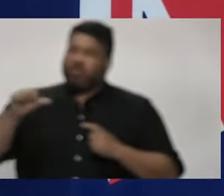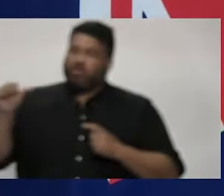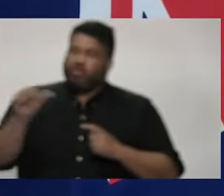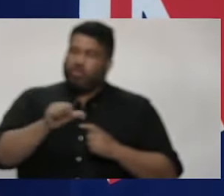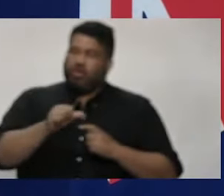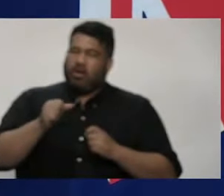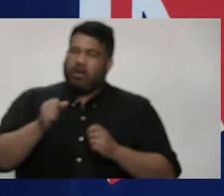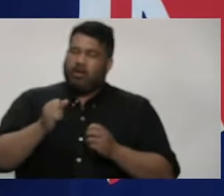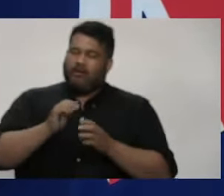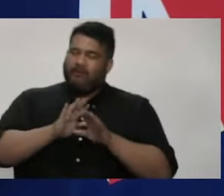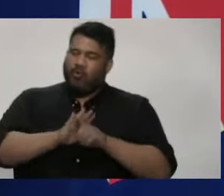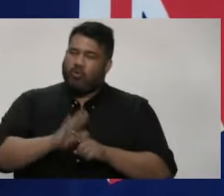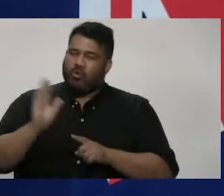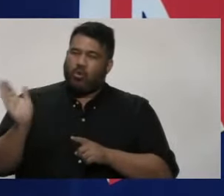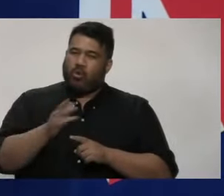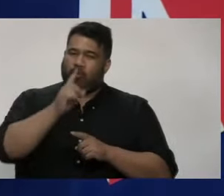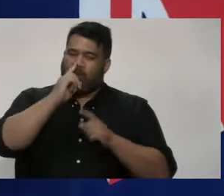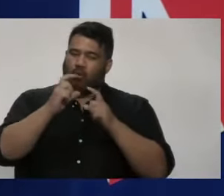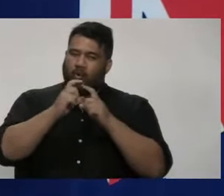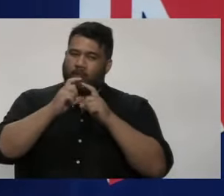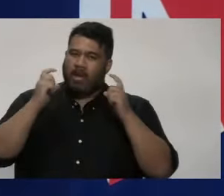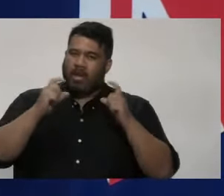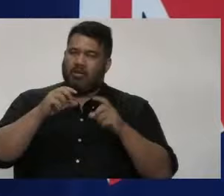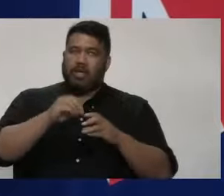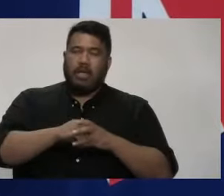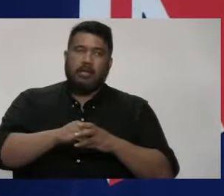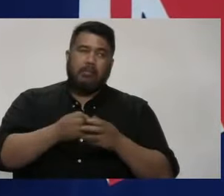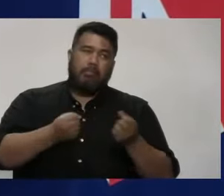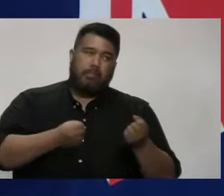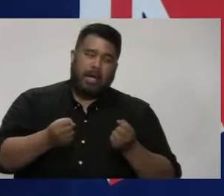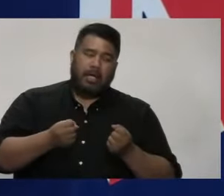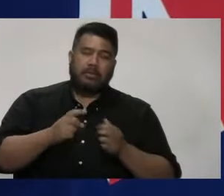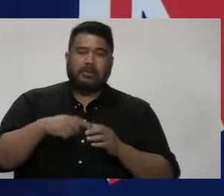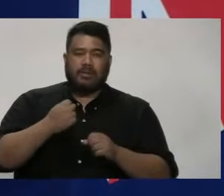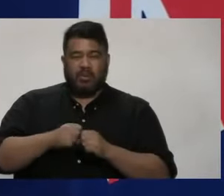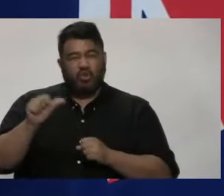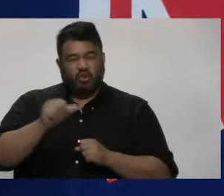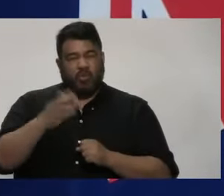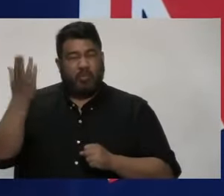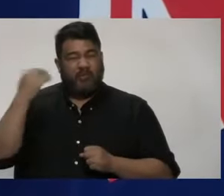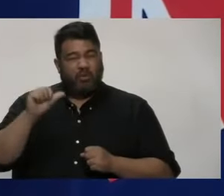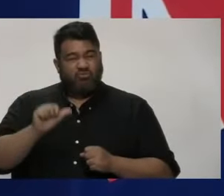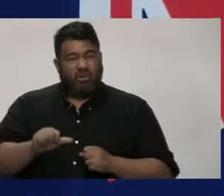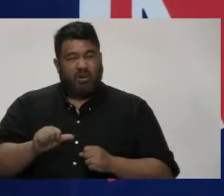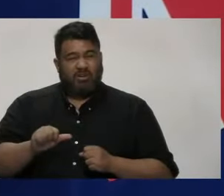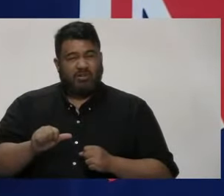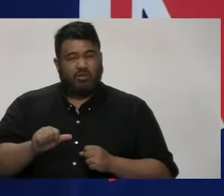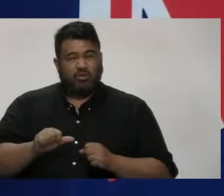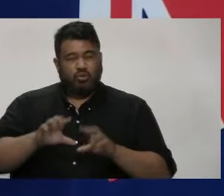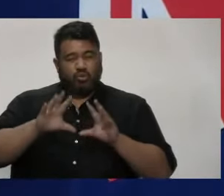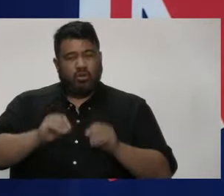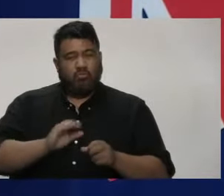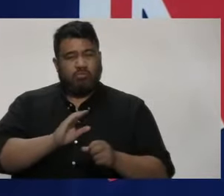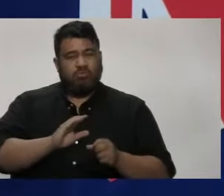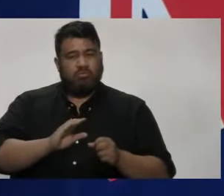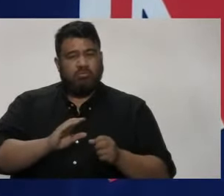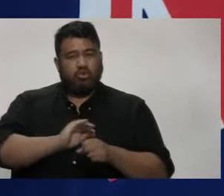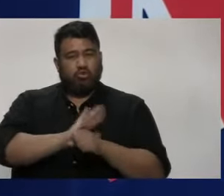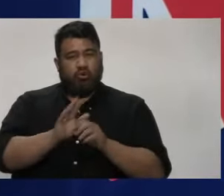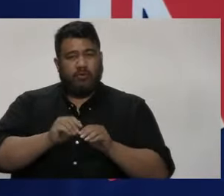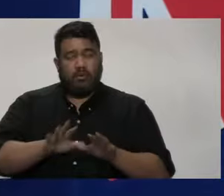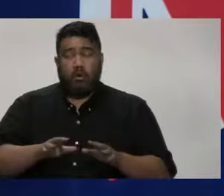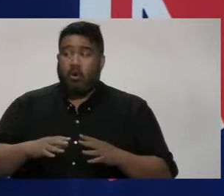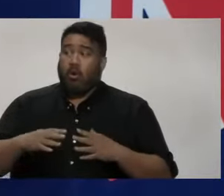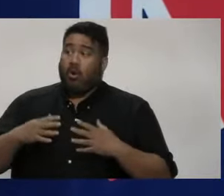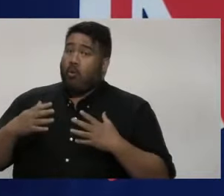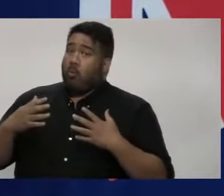would have stopped the prevention, perhaps, say, on the bus example? Keeping in mind the bus example we have is before, of course, we had any or knew